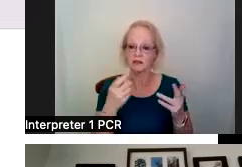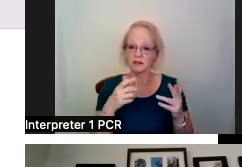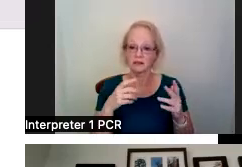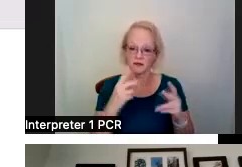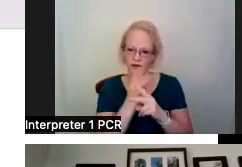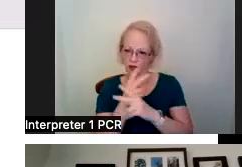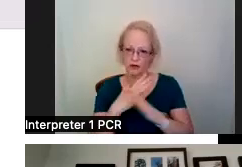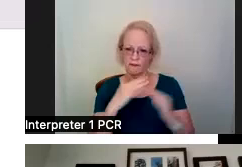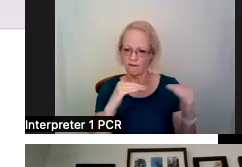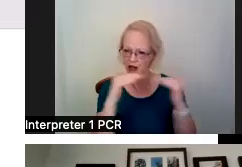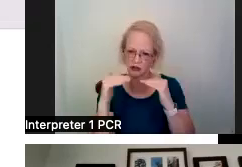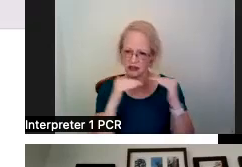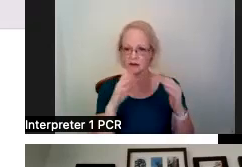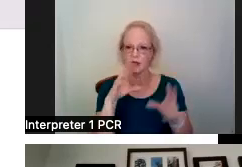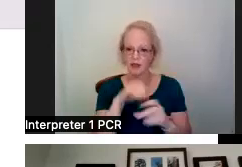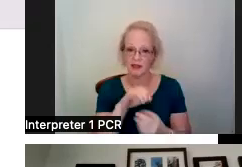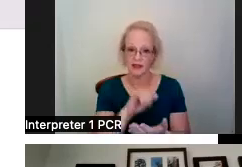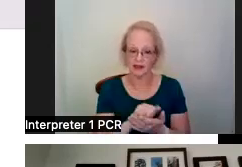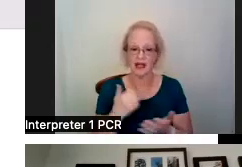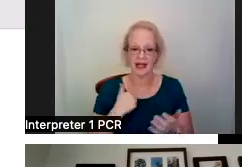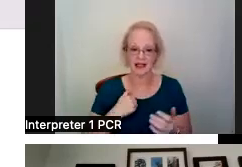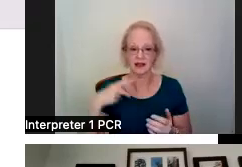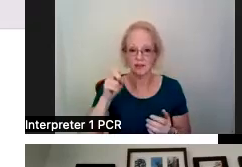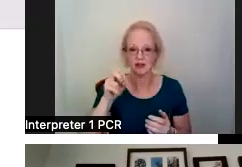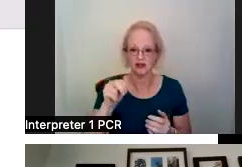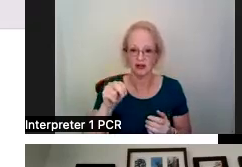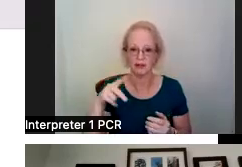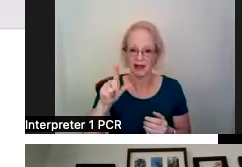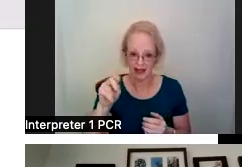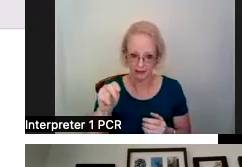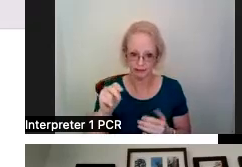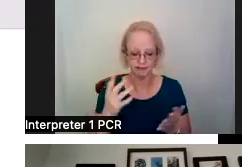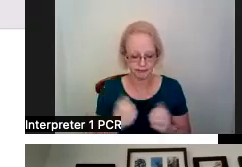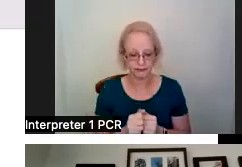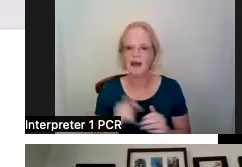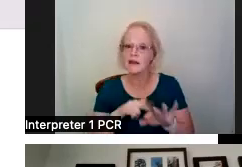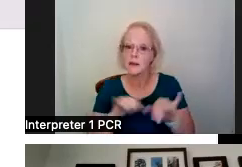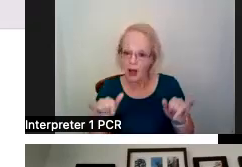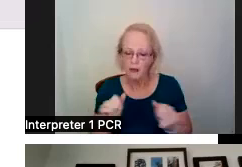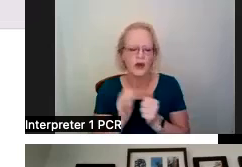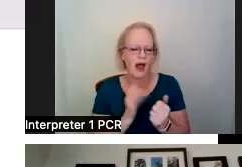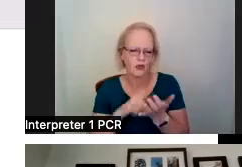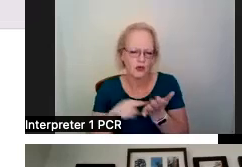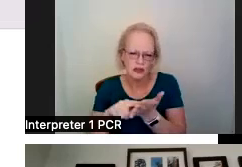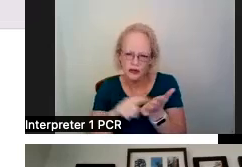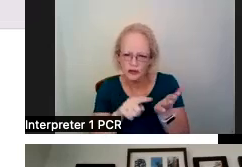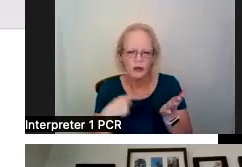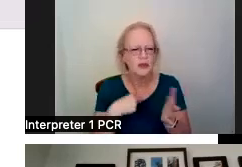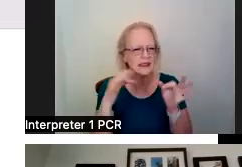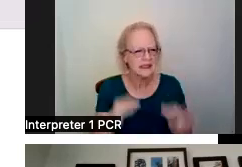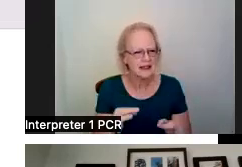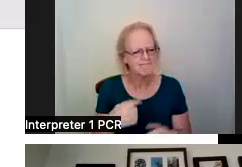ideal Canadian pension plan. At about the same time, through our research, we decided that we needed to really